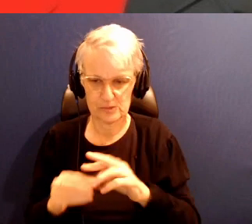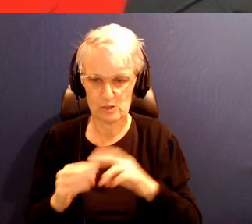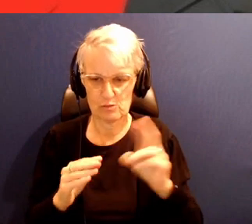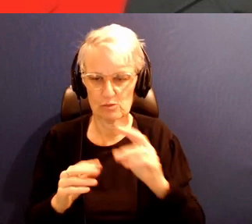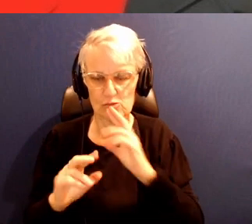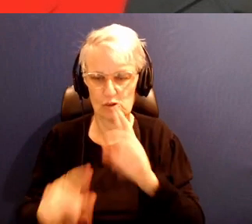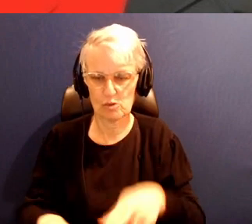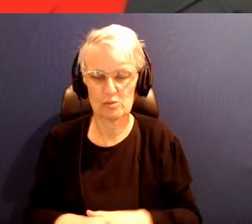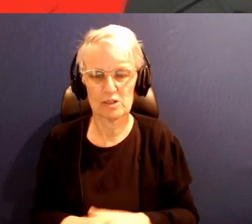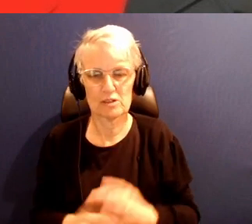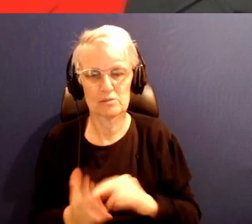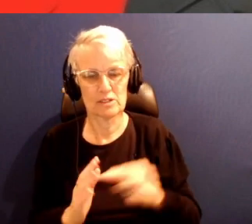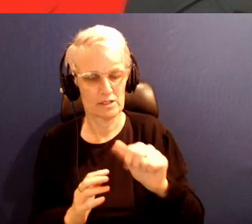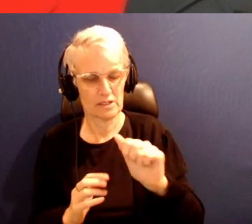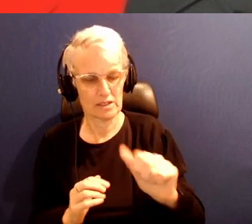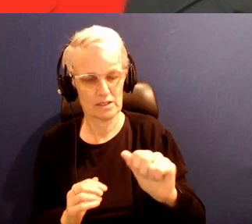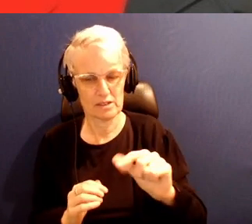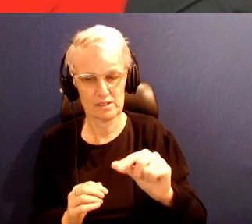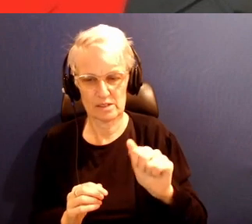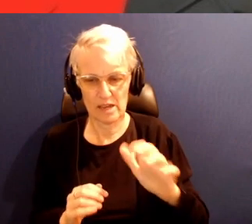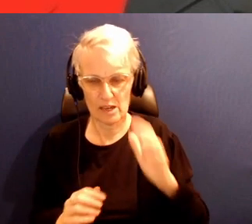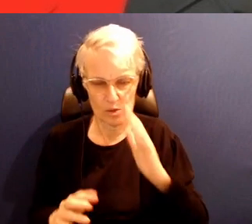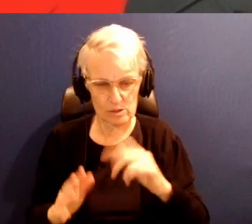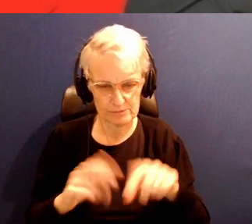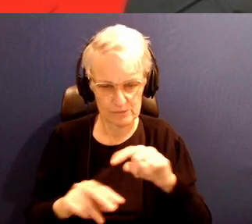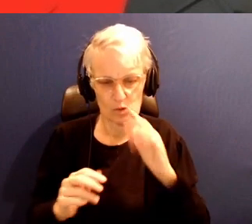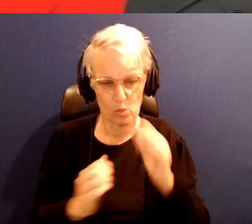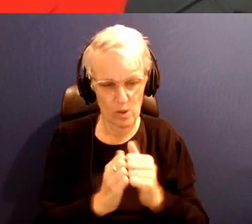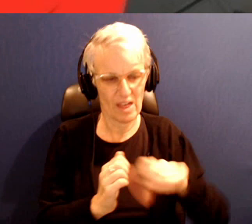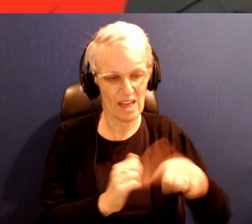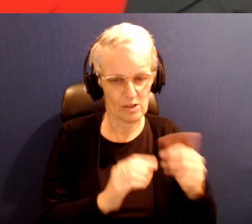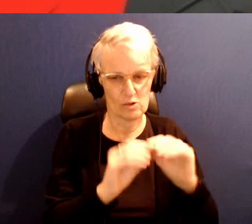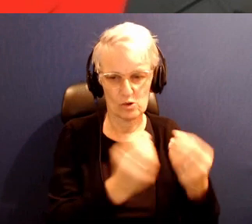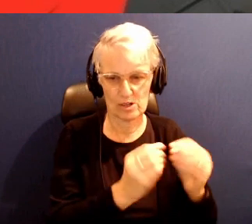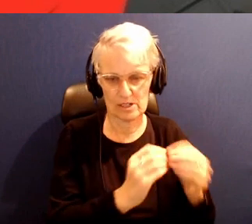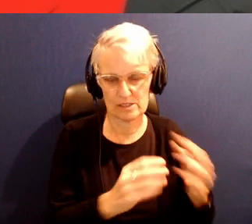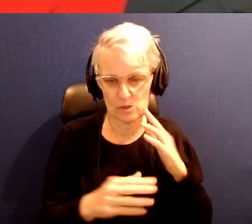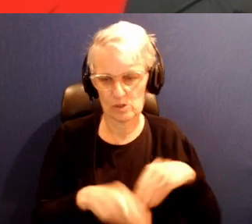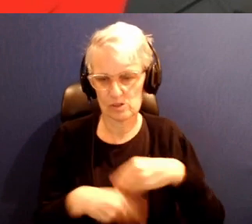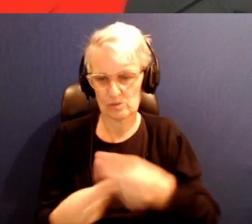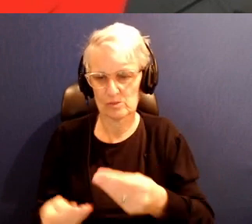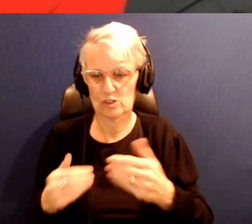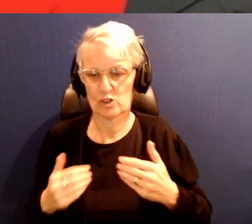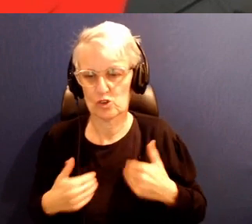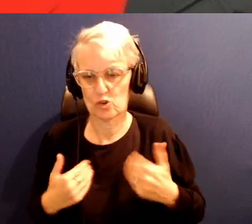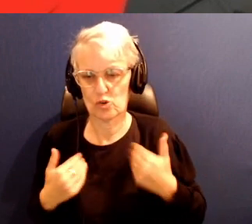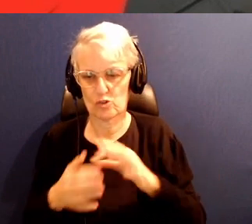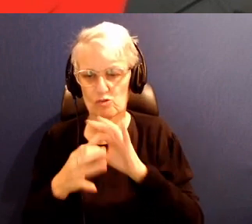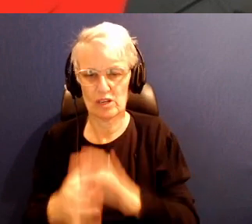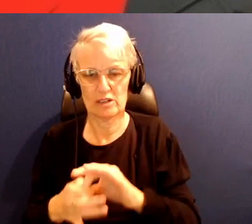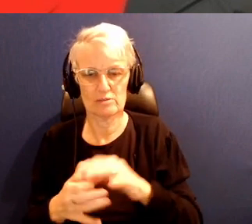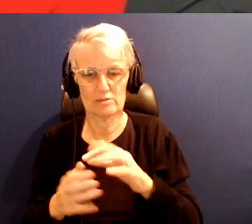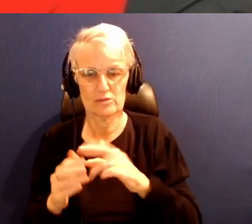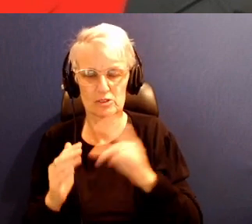reported. This will ensure GAC manages for results along with the selected organizations and contributes youth-related